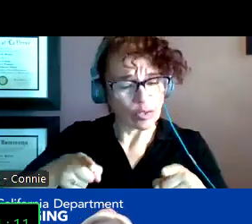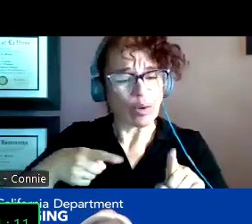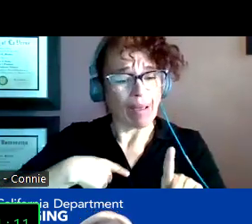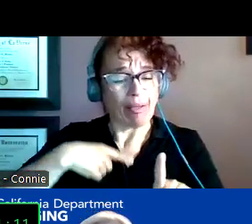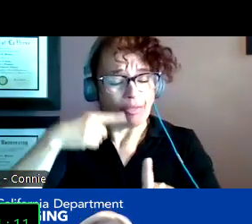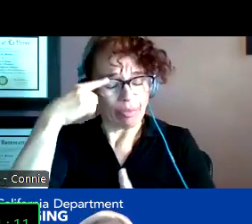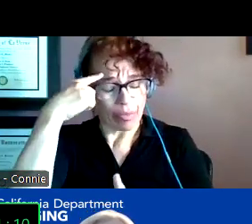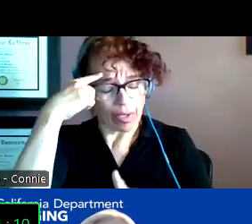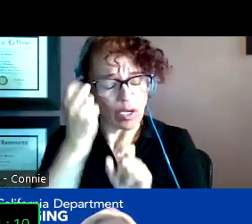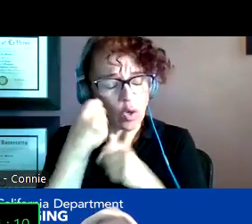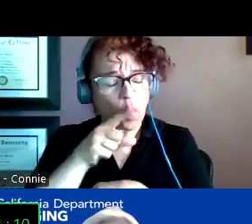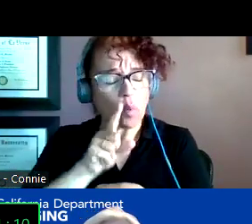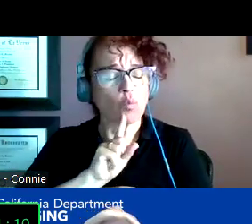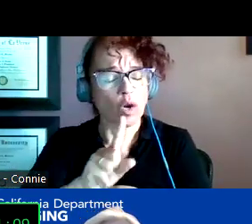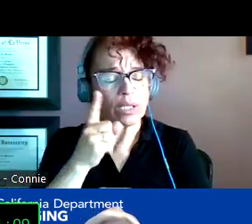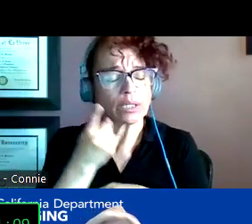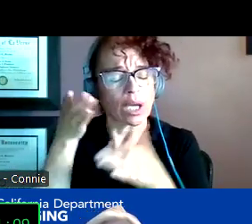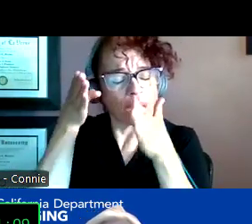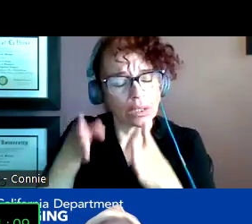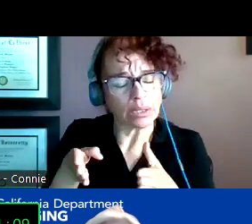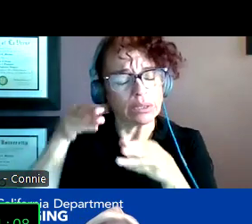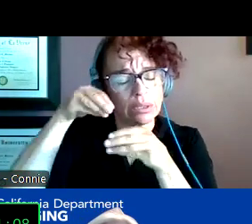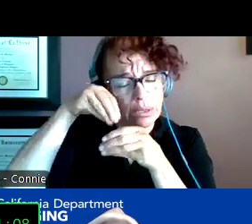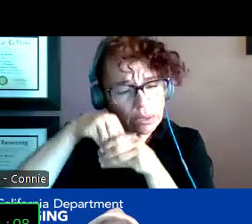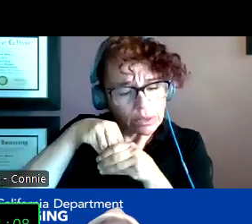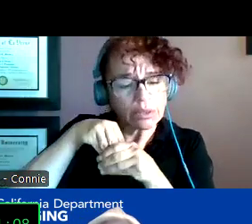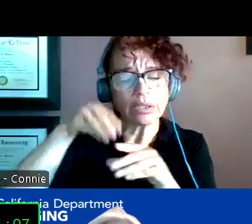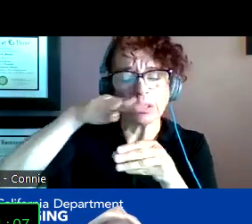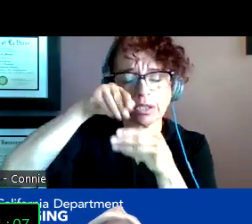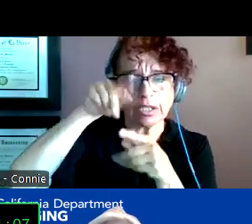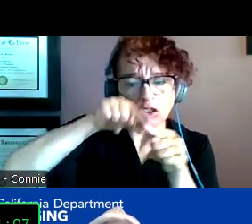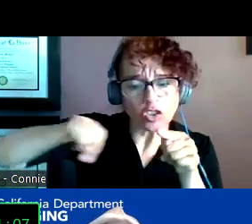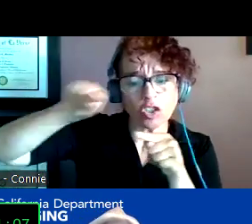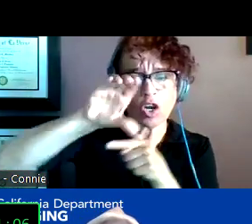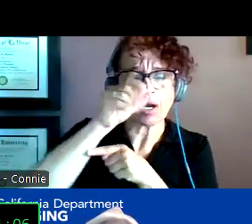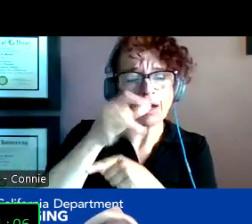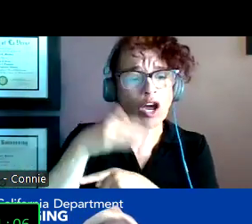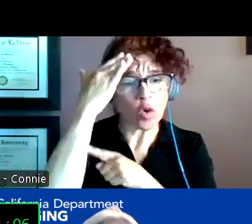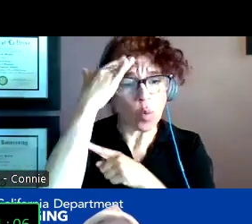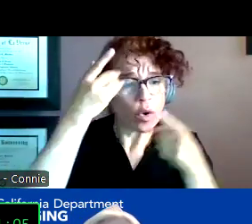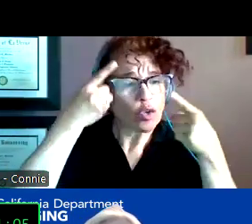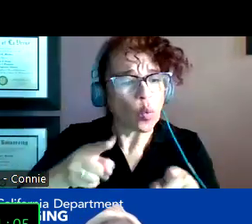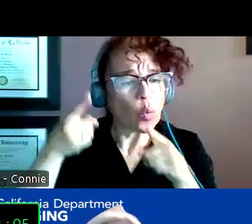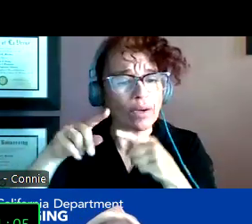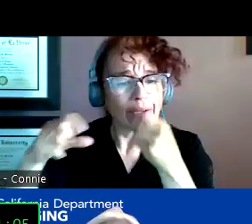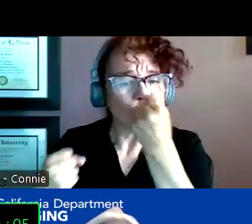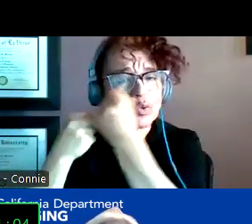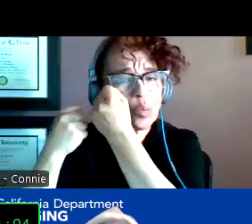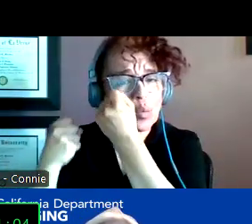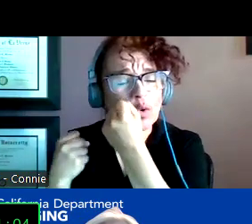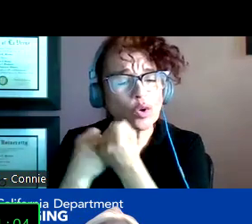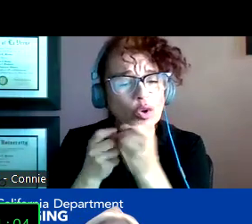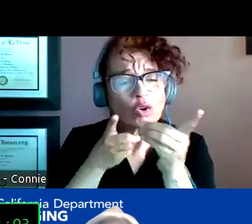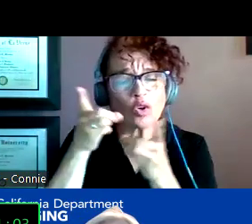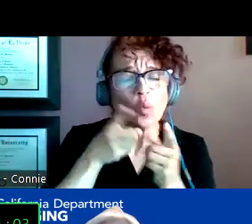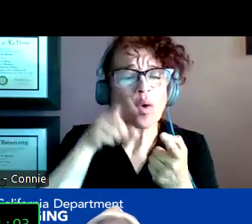think making sure that we have somebody in the inner circle of the cabinet knowing what's going on and supporting and directing